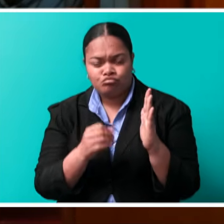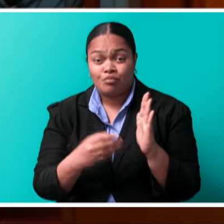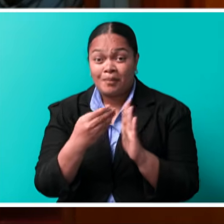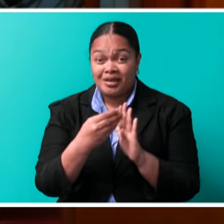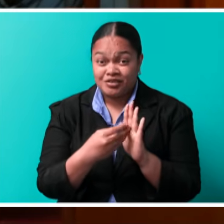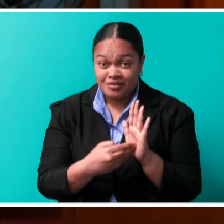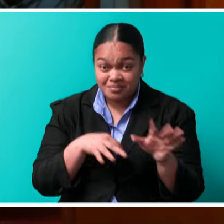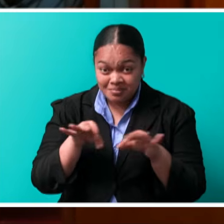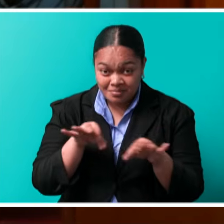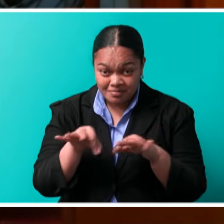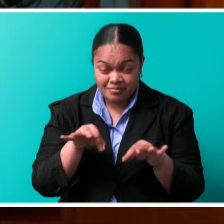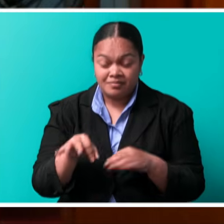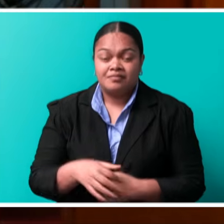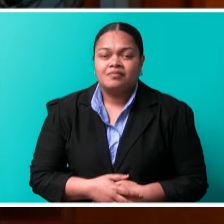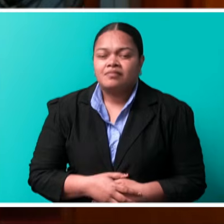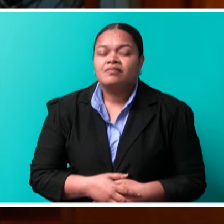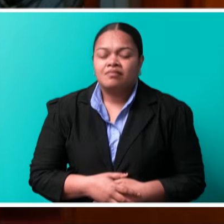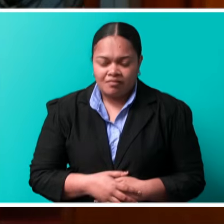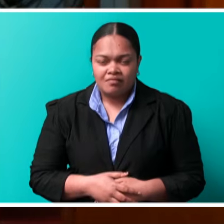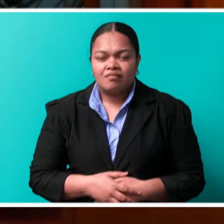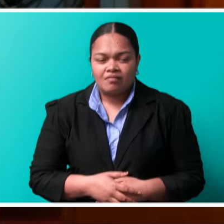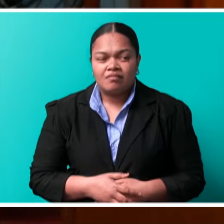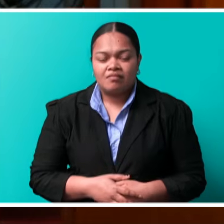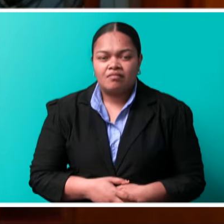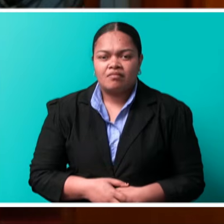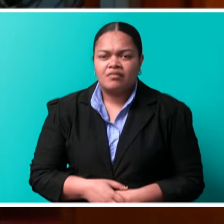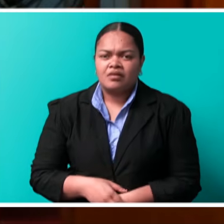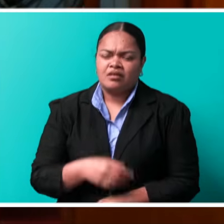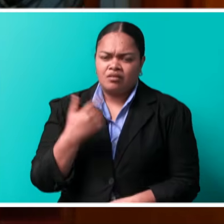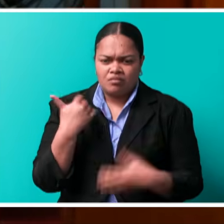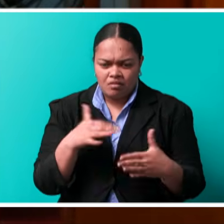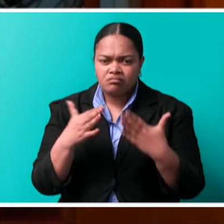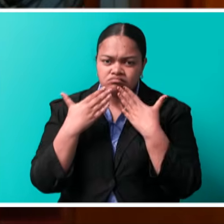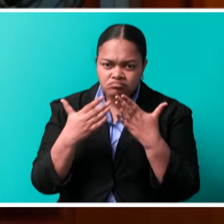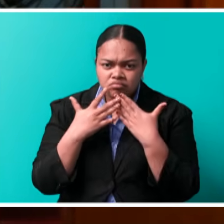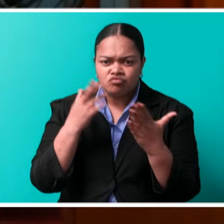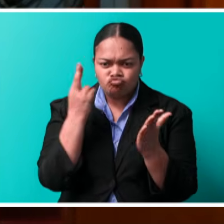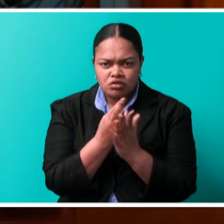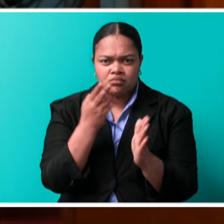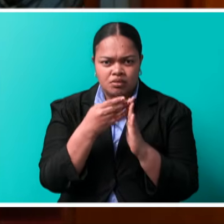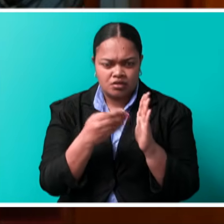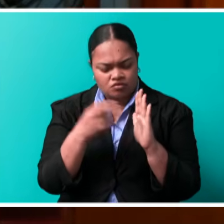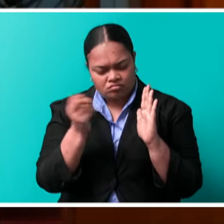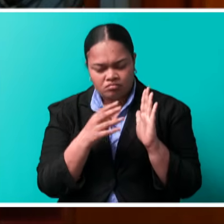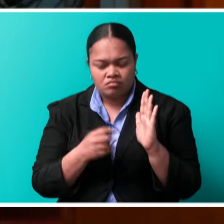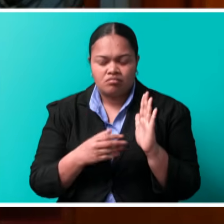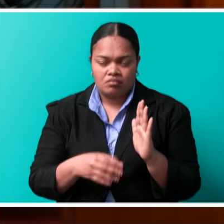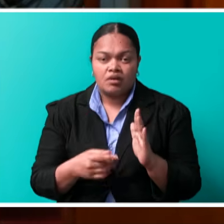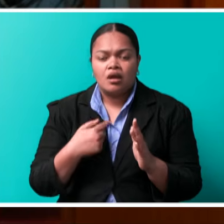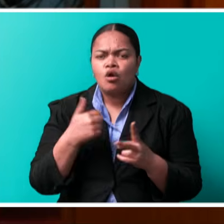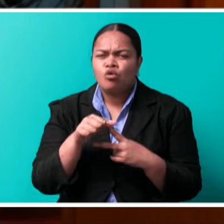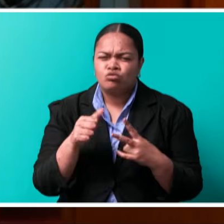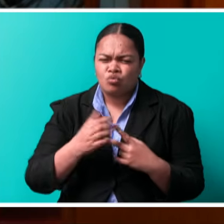that is responsible, realistic, and focused on Fiji's future. I also acknowledge the